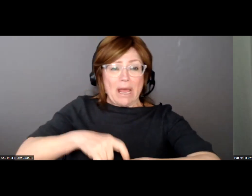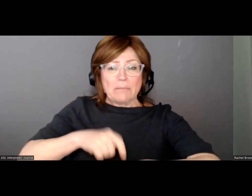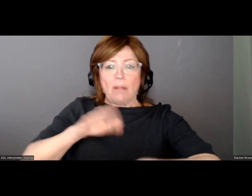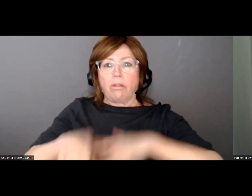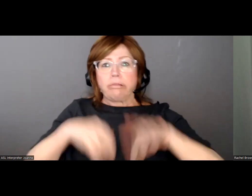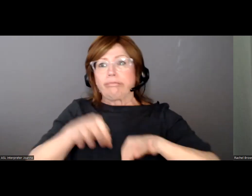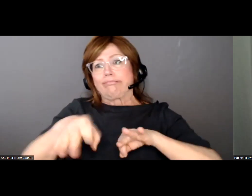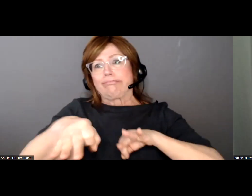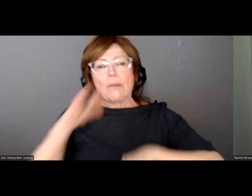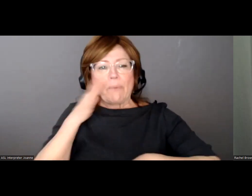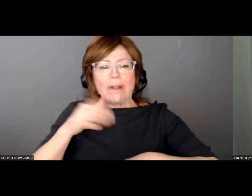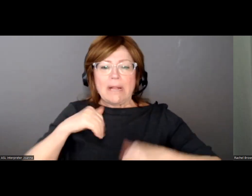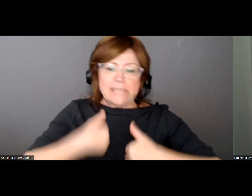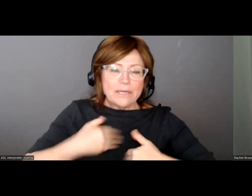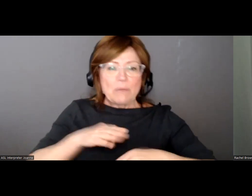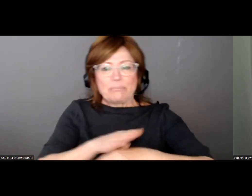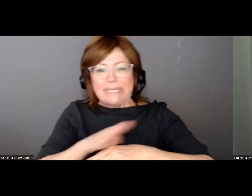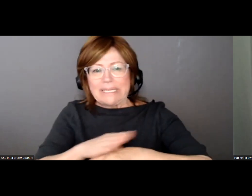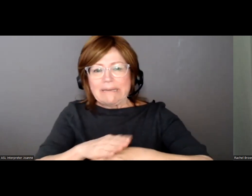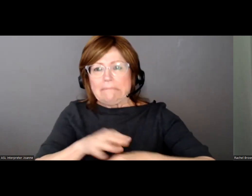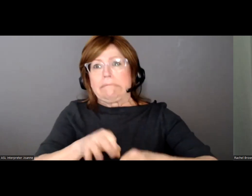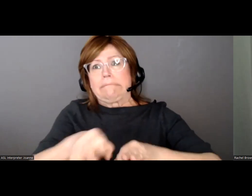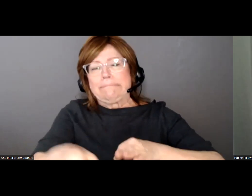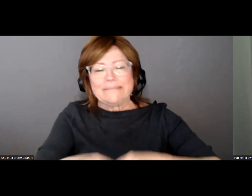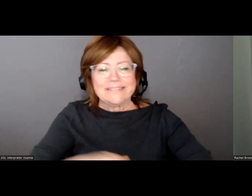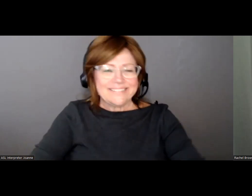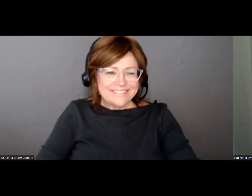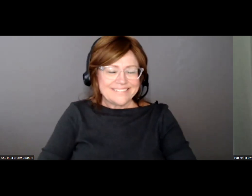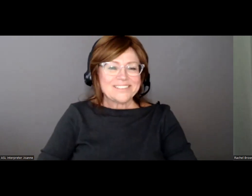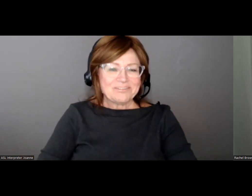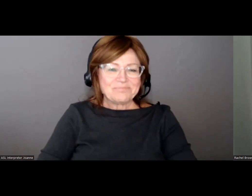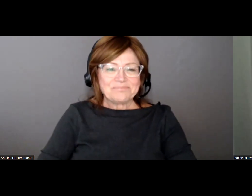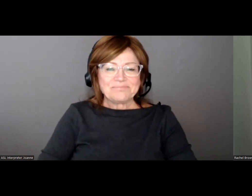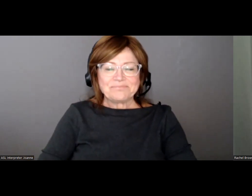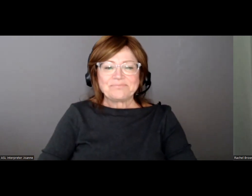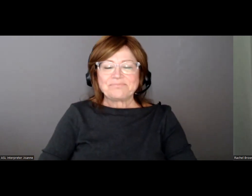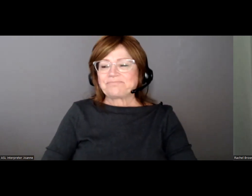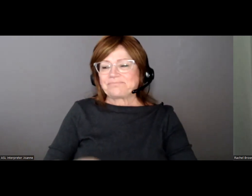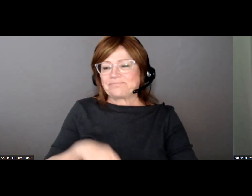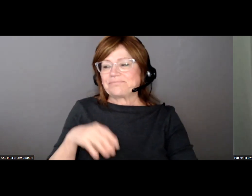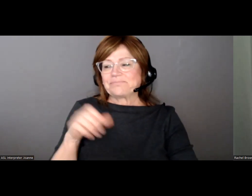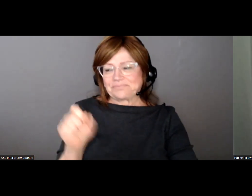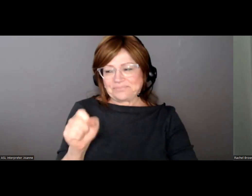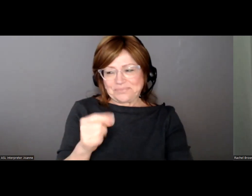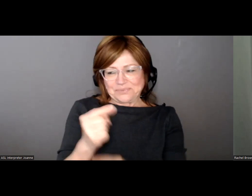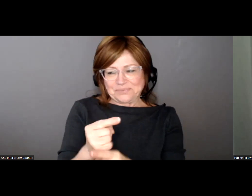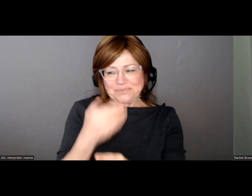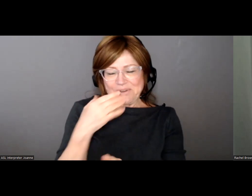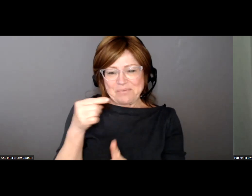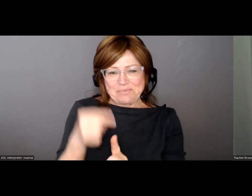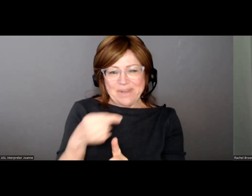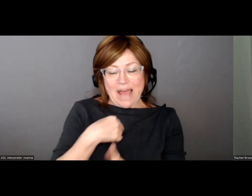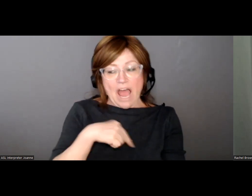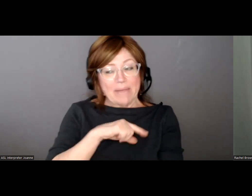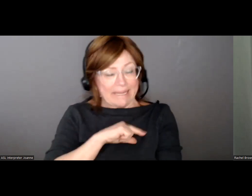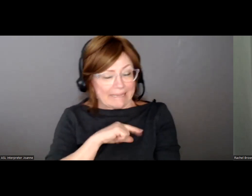You just get tired and busy, and it's always the last thing on the list. Yes, that is an excellent point, and I am definitely